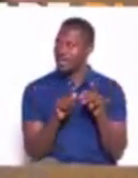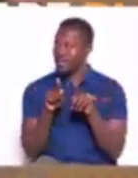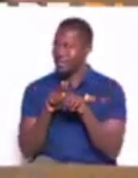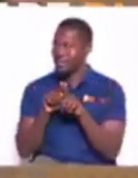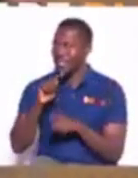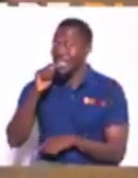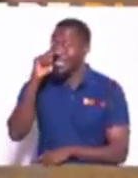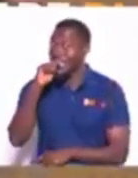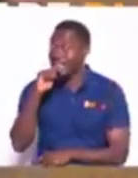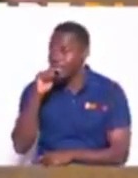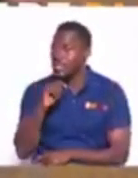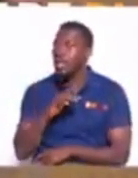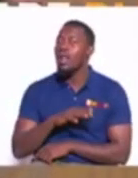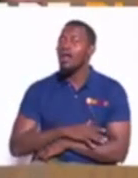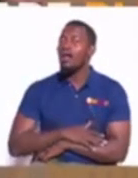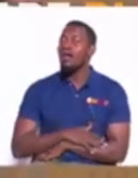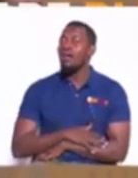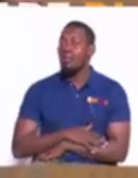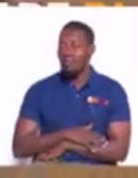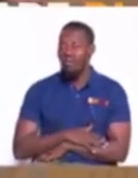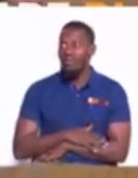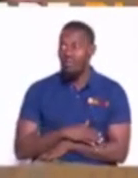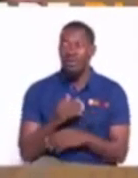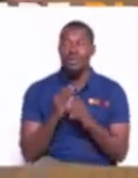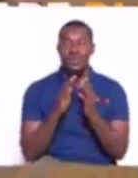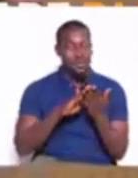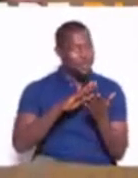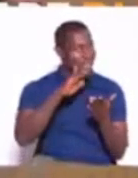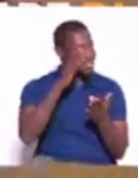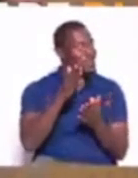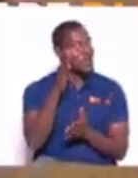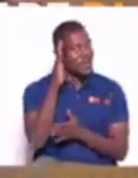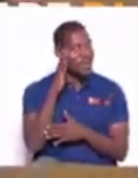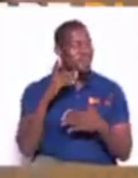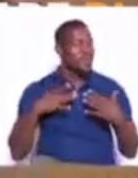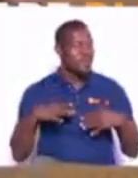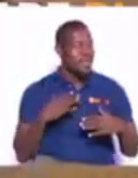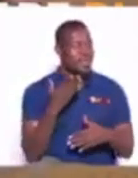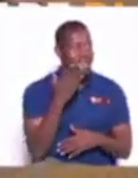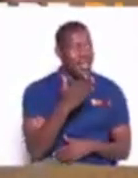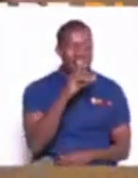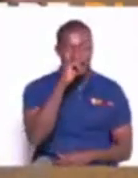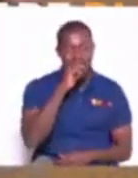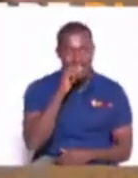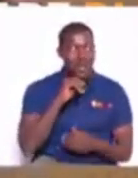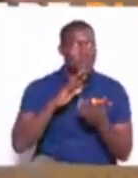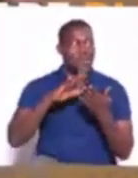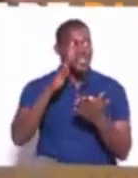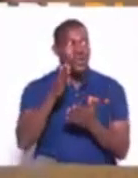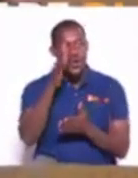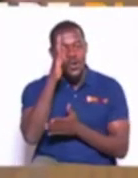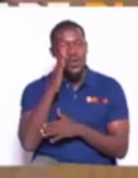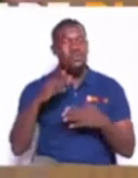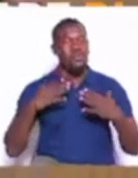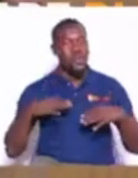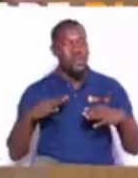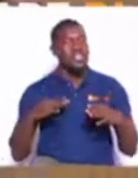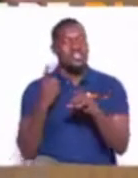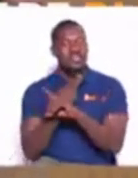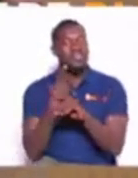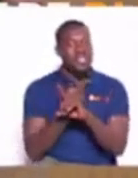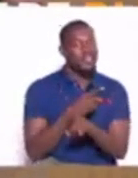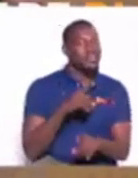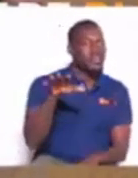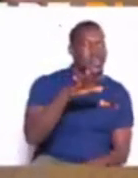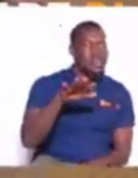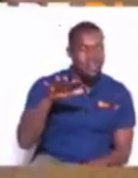baptized with disabilities in Tanzania. So we praise God for those in Tanzania. We praise God for those in Uganda and every other place. Praise